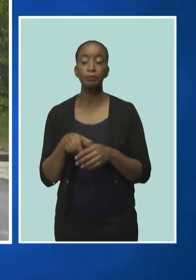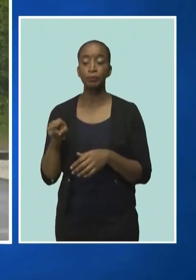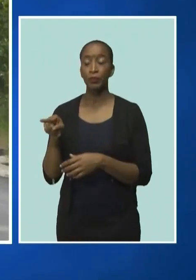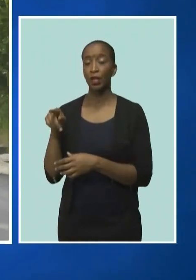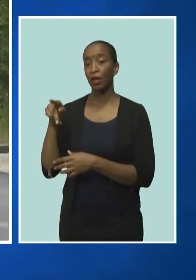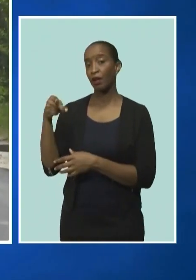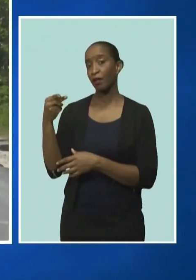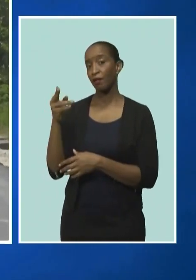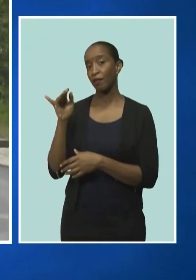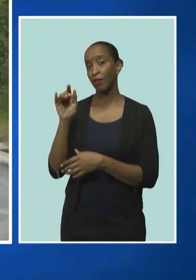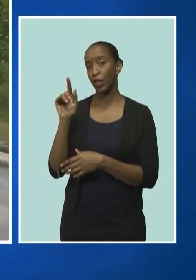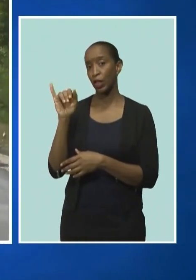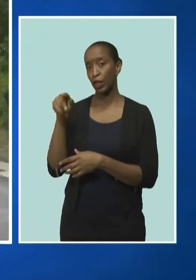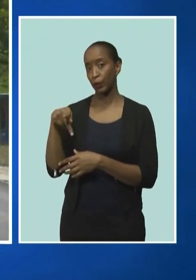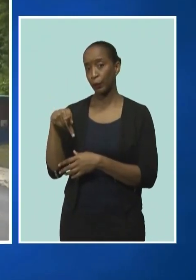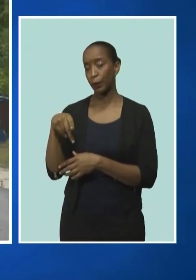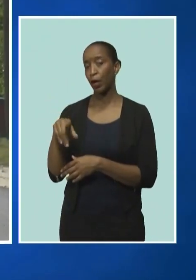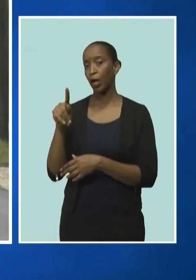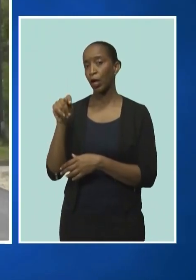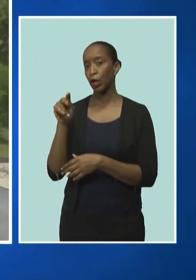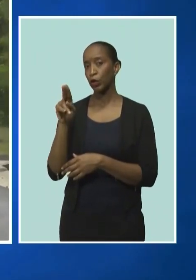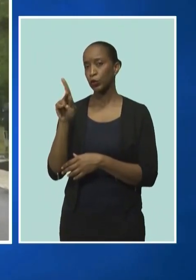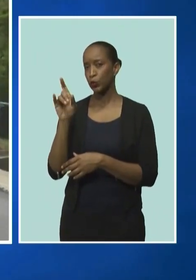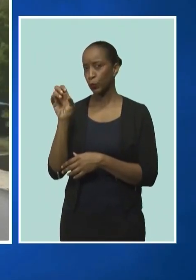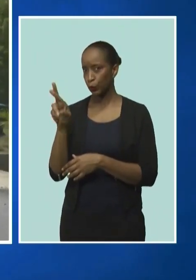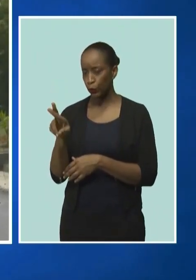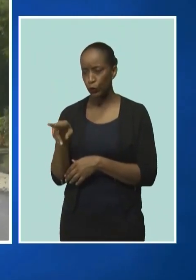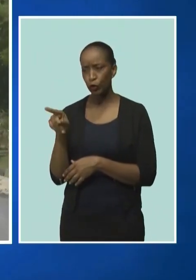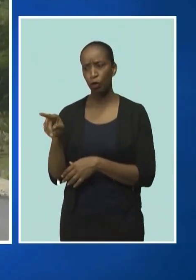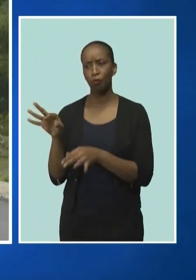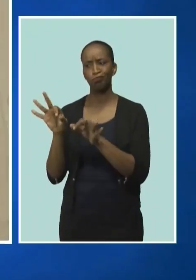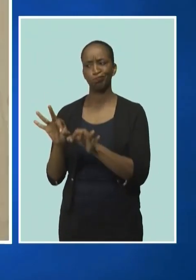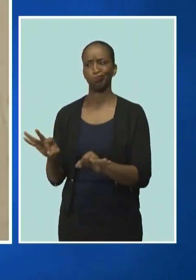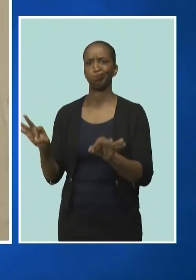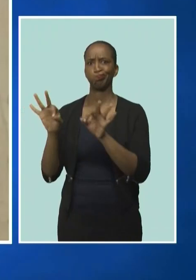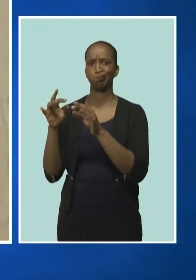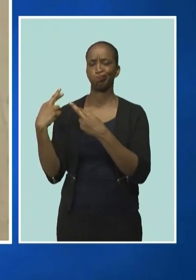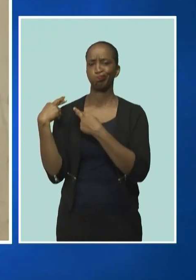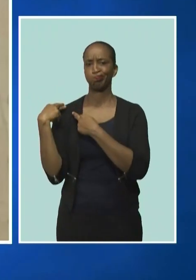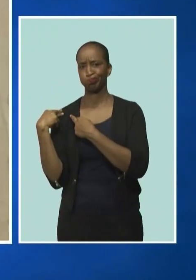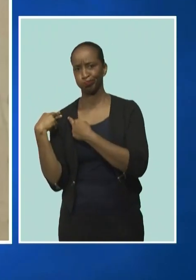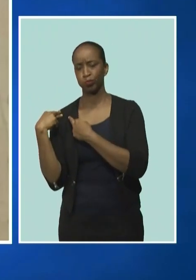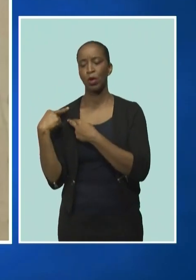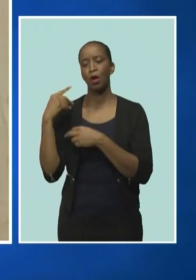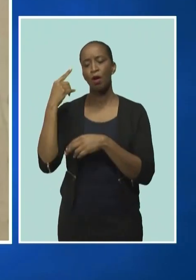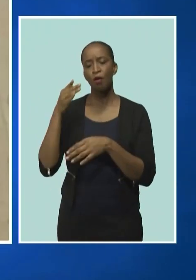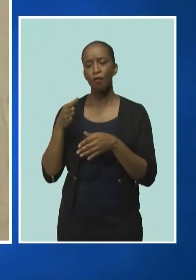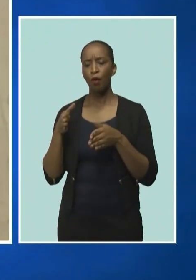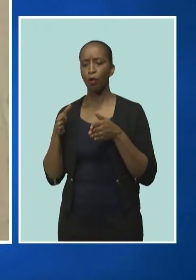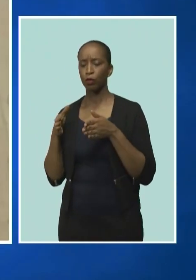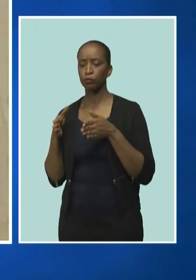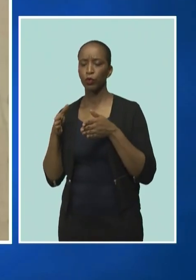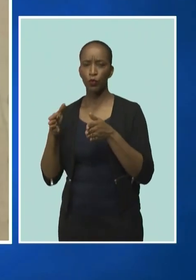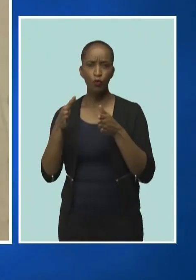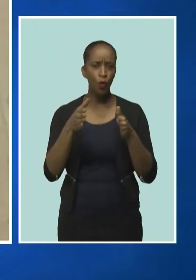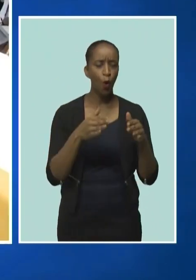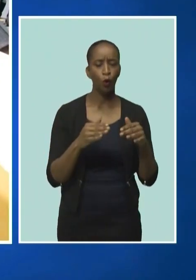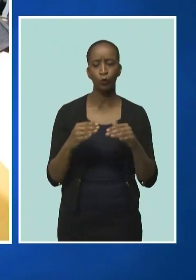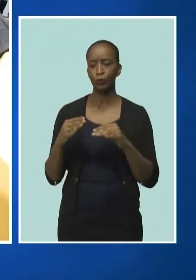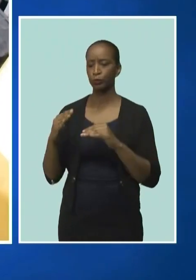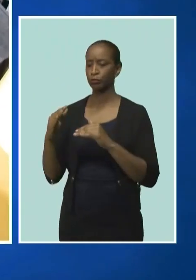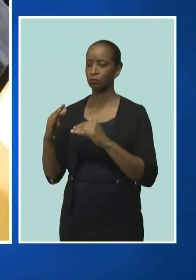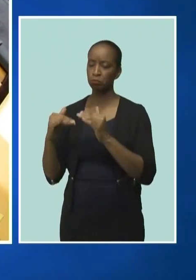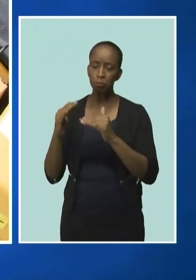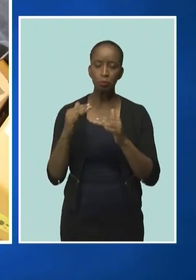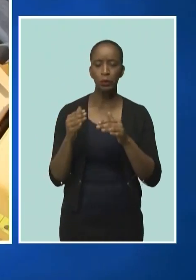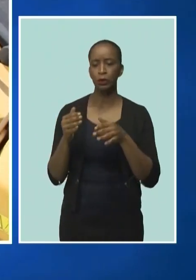played a central role in the infrastructural development of our island. The civil engineering graduate was instrumental in the